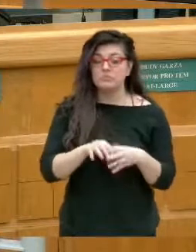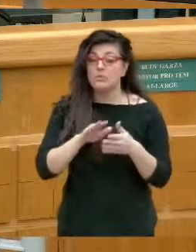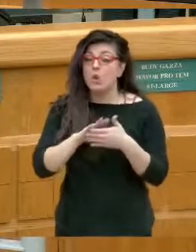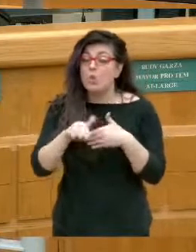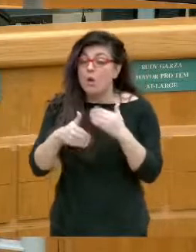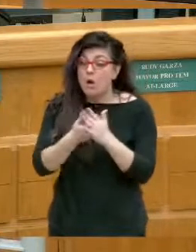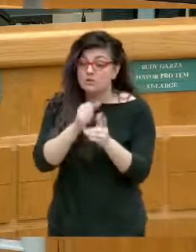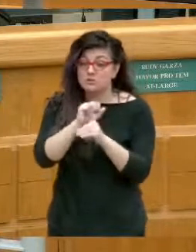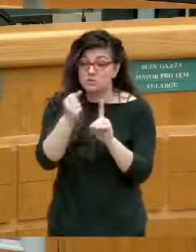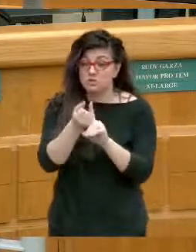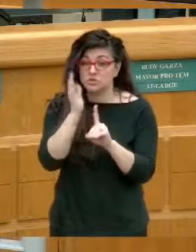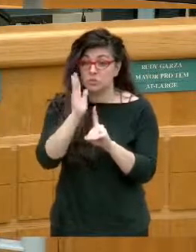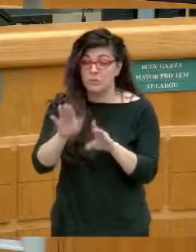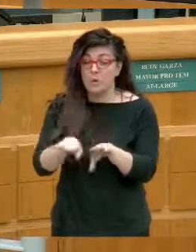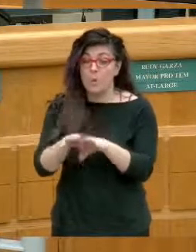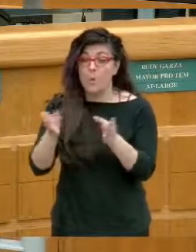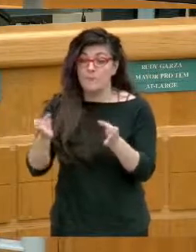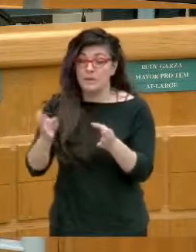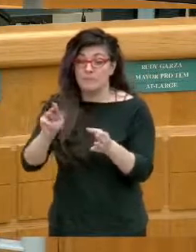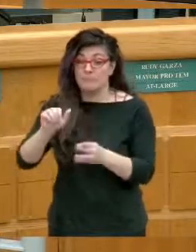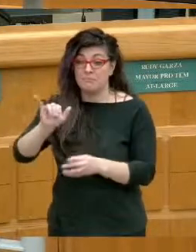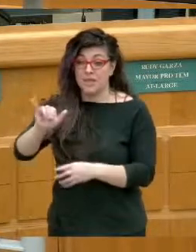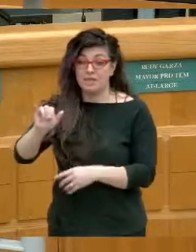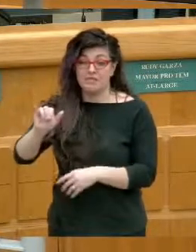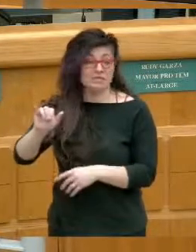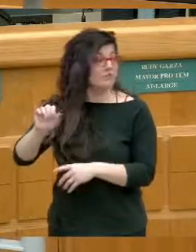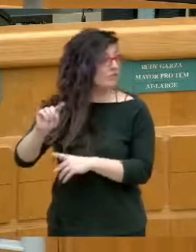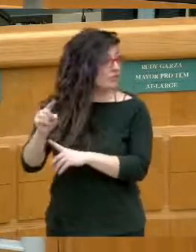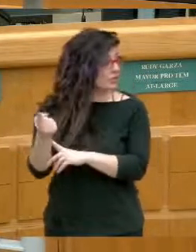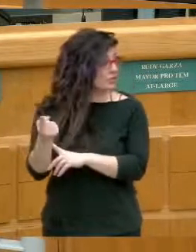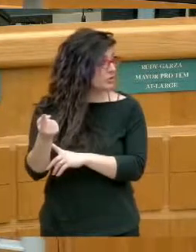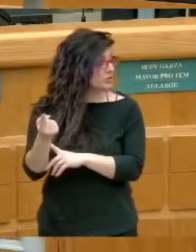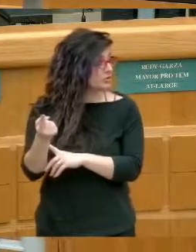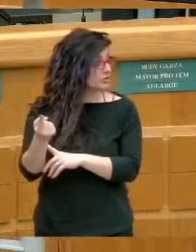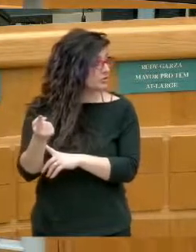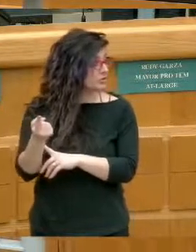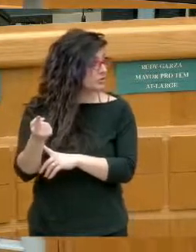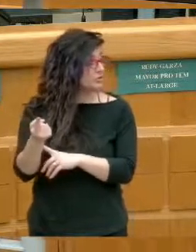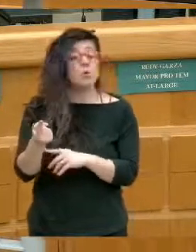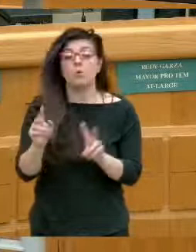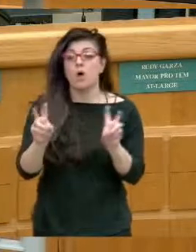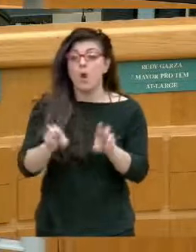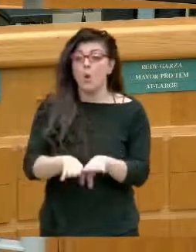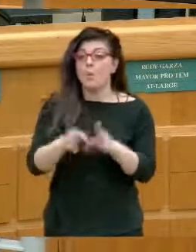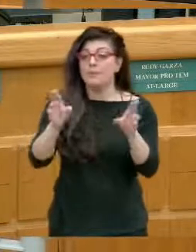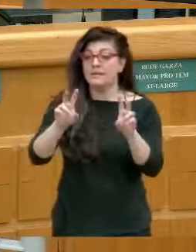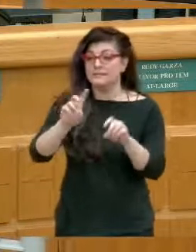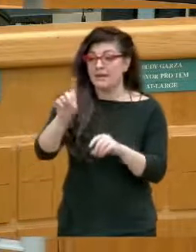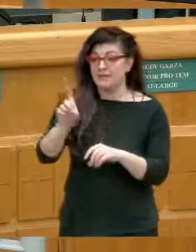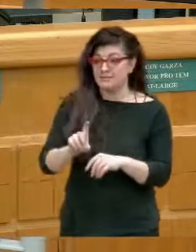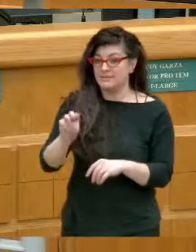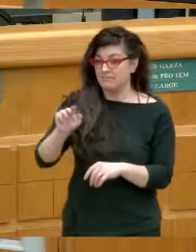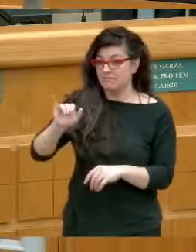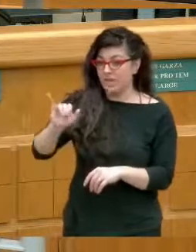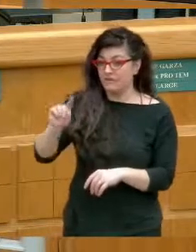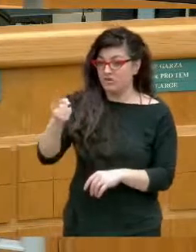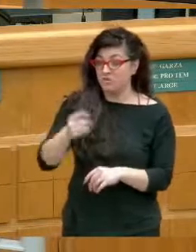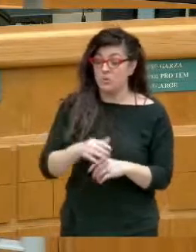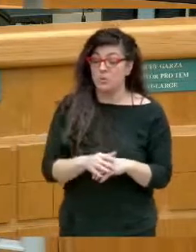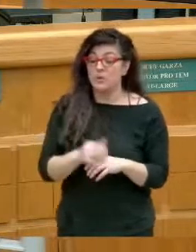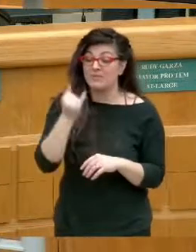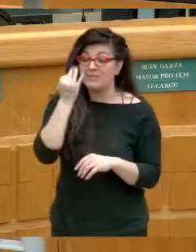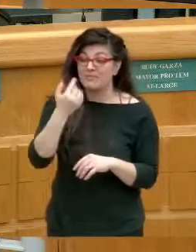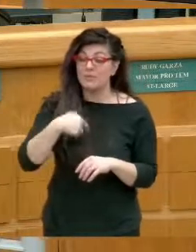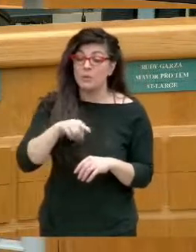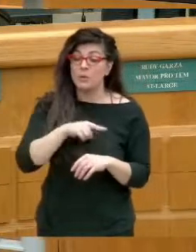difference is going to be the transmission rates that are occurring. So we get a transmission rate of 2.0 if we just completely